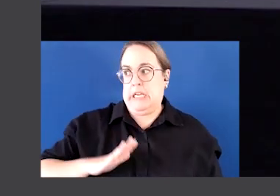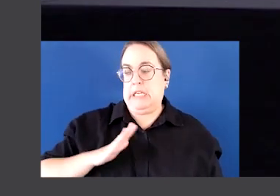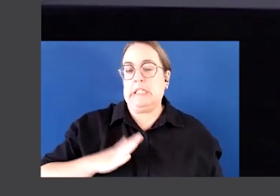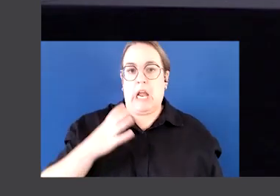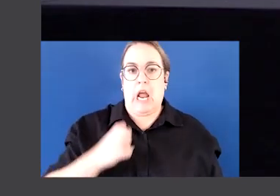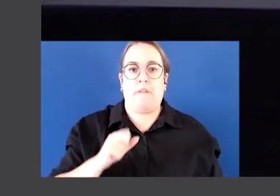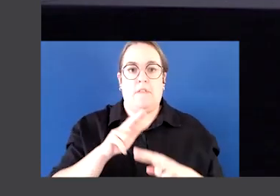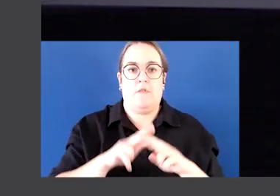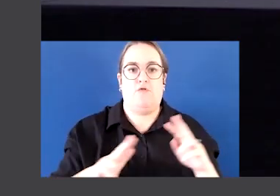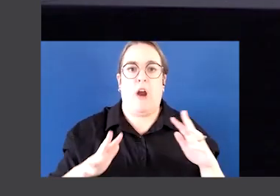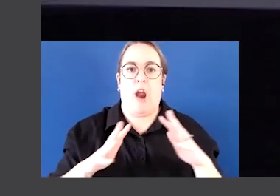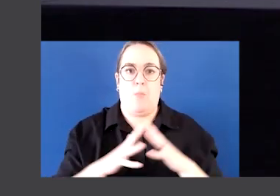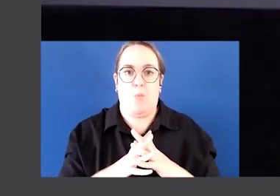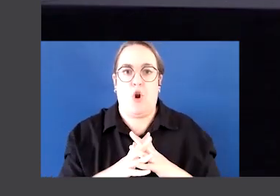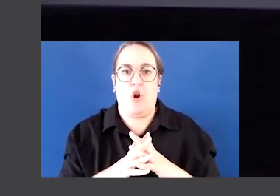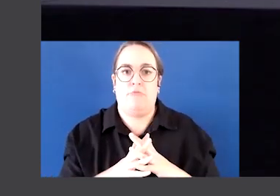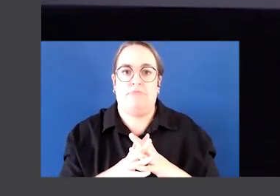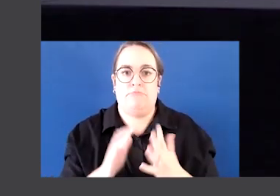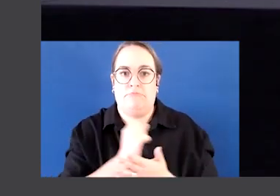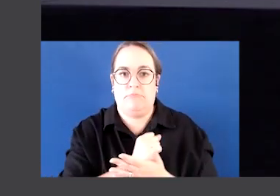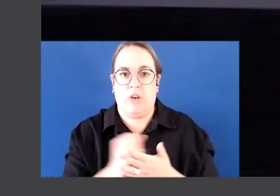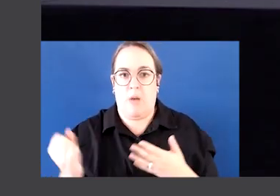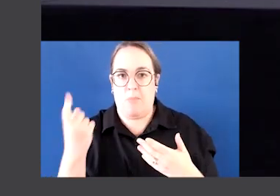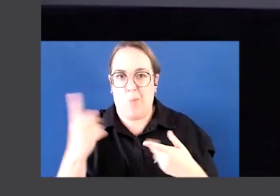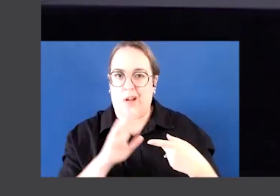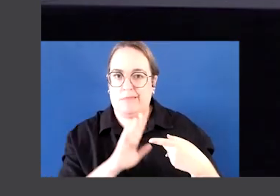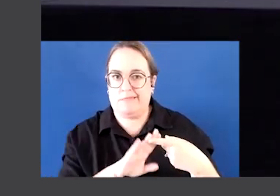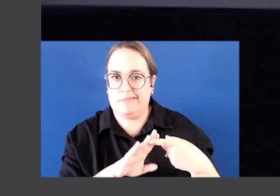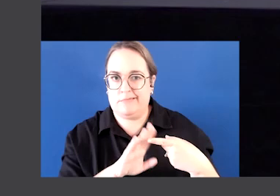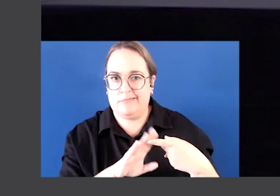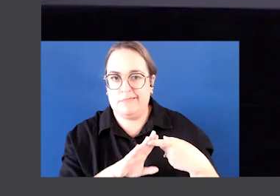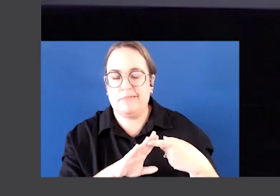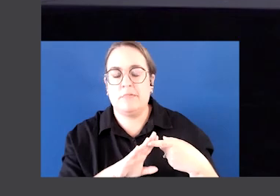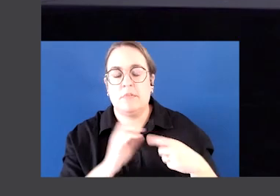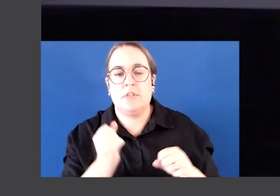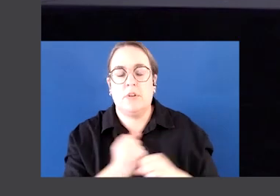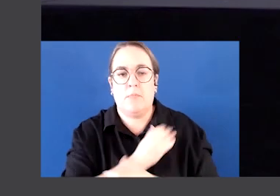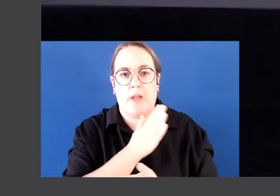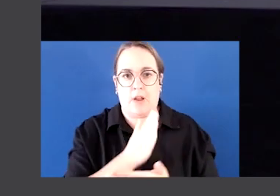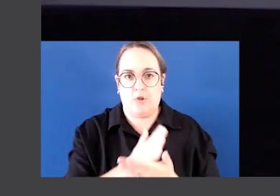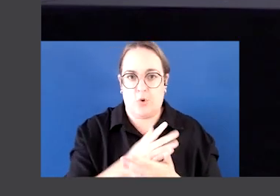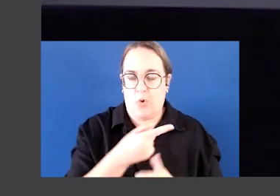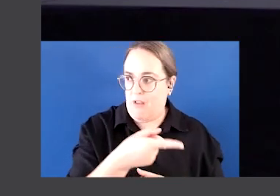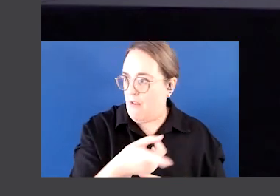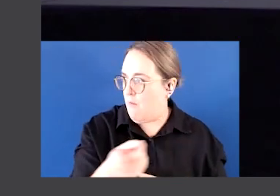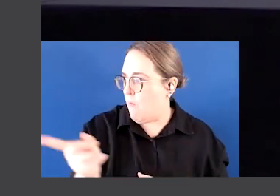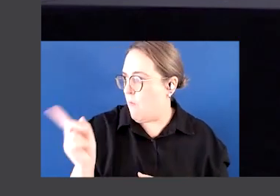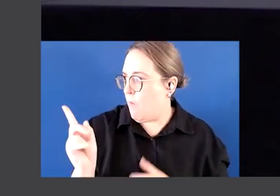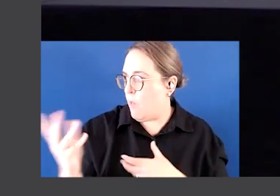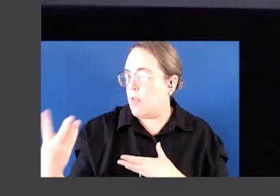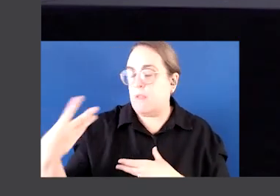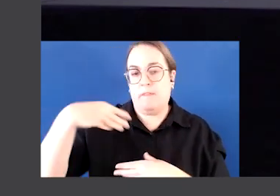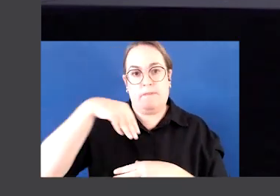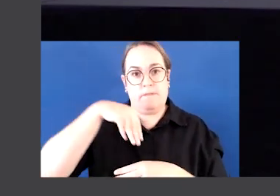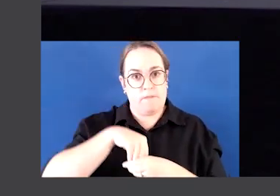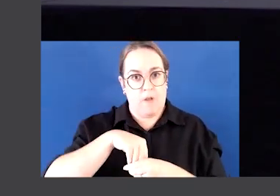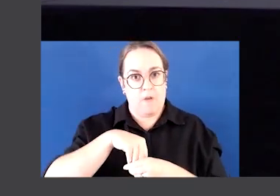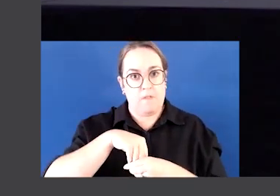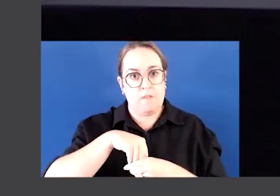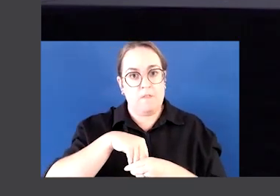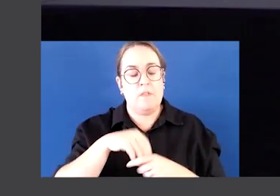think, that all-encompassing framework, which was spoken about today, which applies to all parties that we're involved with